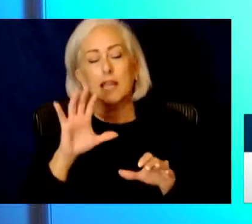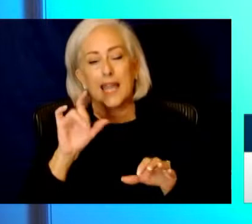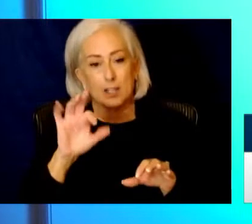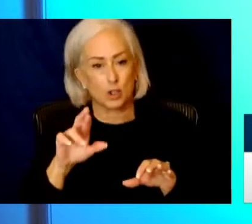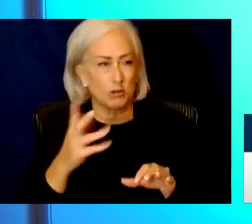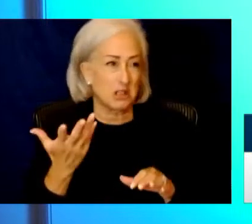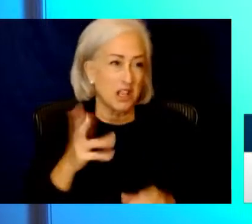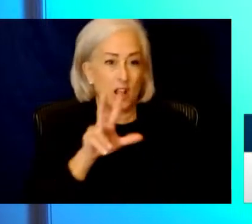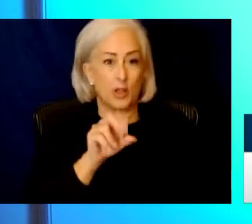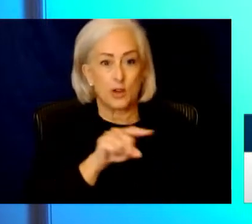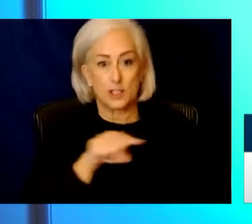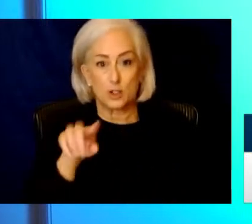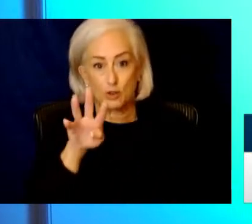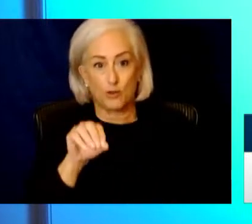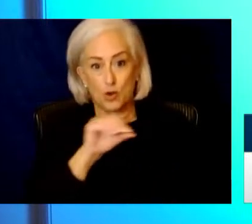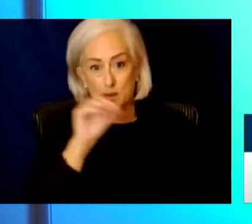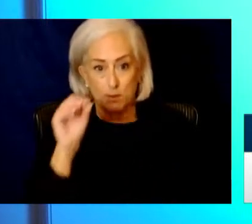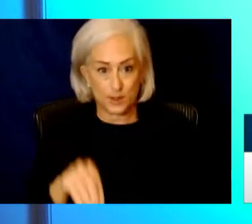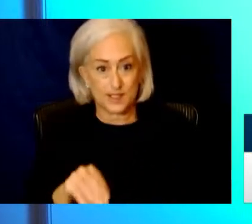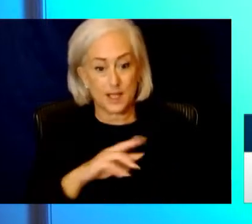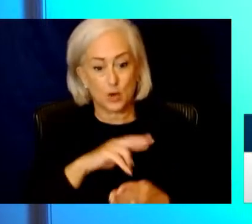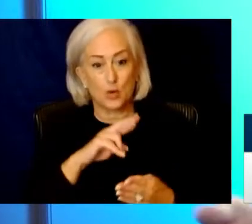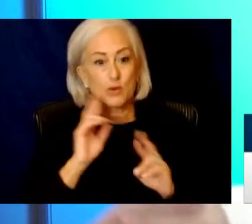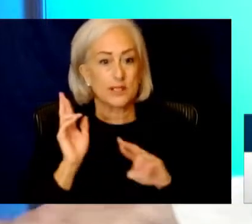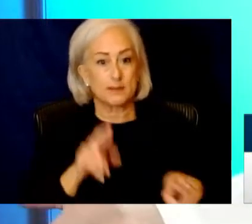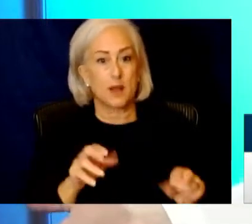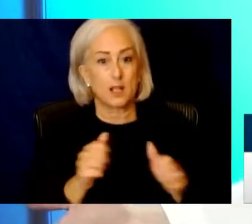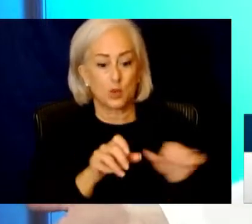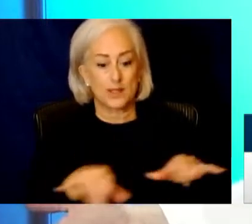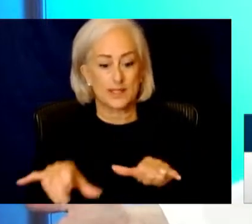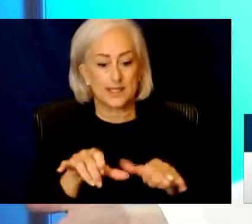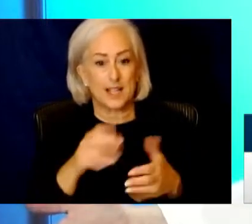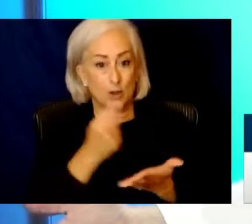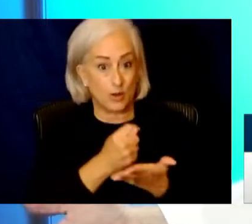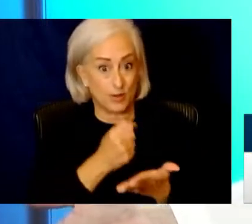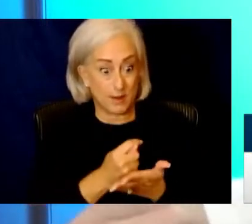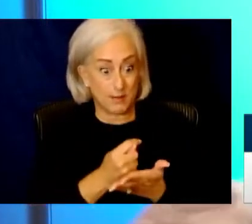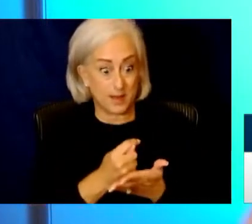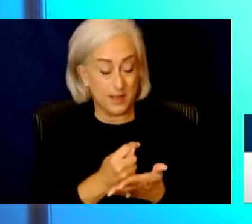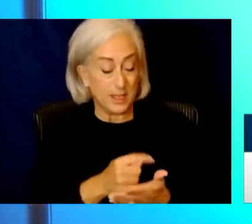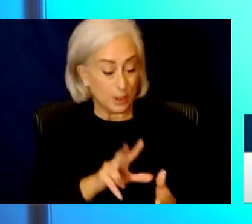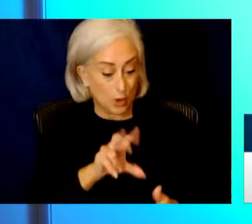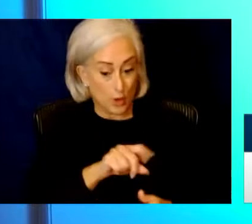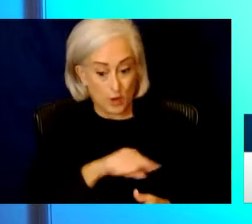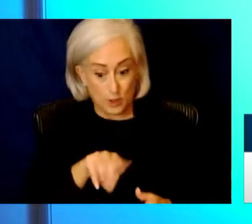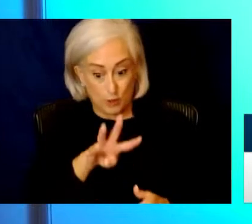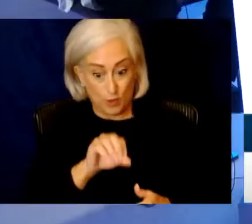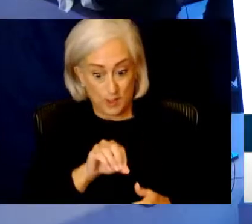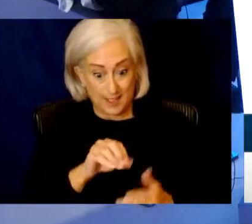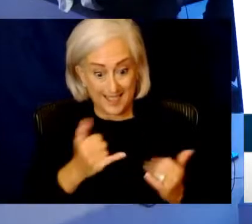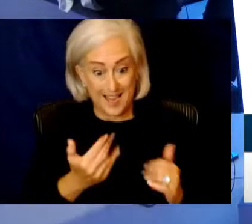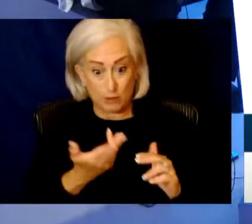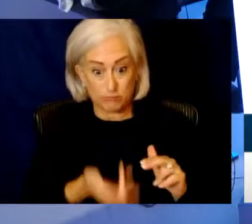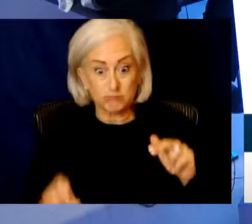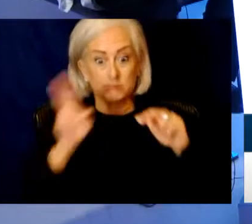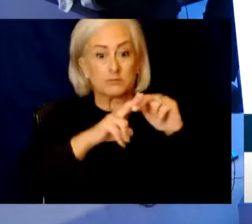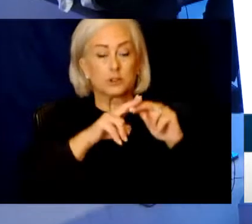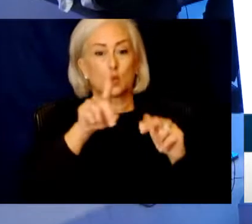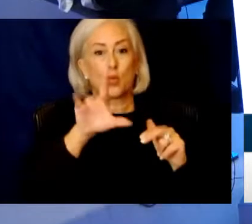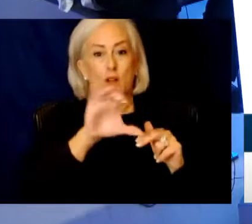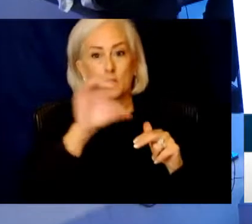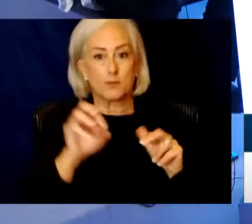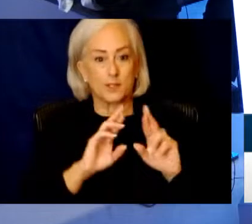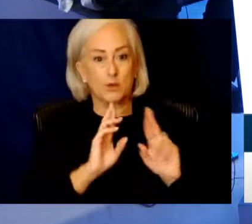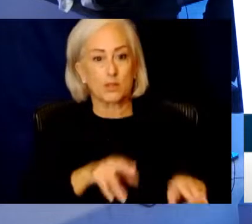complete pathologic response rate with our standard therapy, and for us to jump to 100% in the study, crazy. it's remarkable. It was remarkable. That's crazy. So the